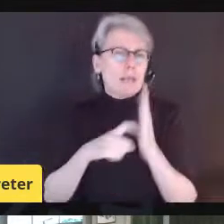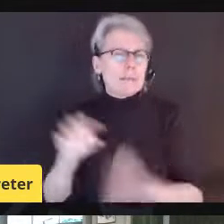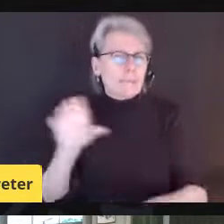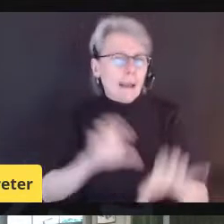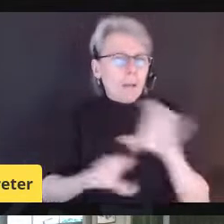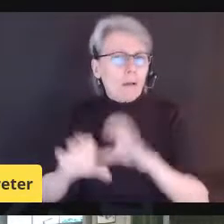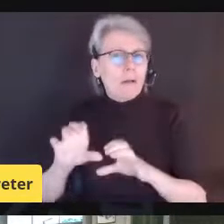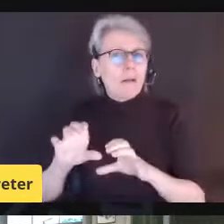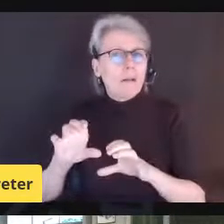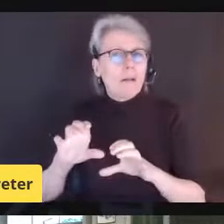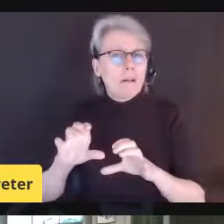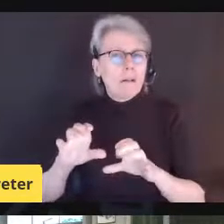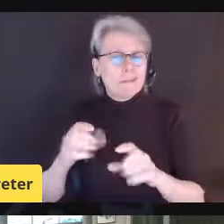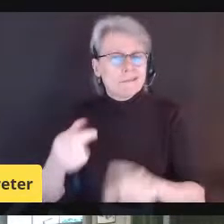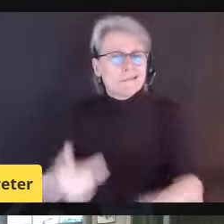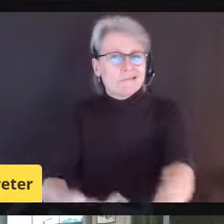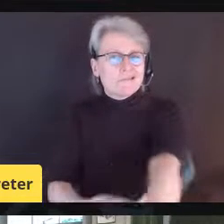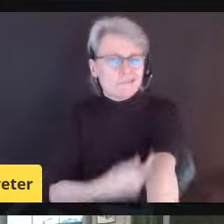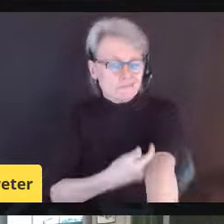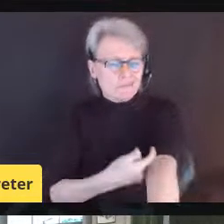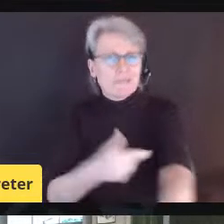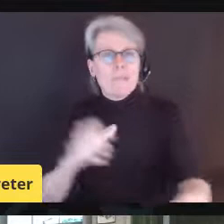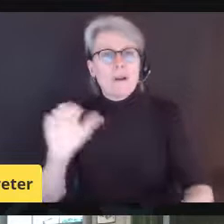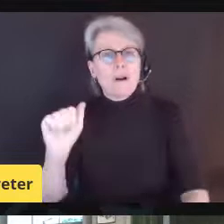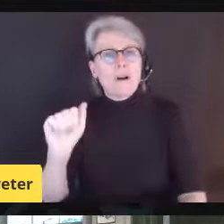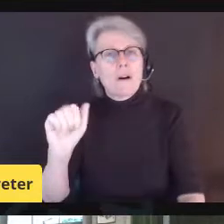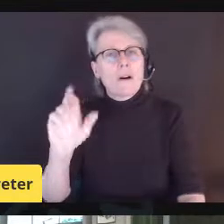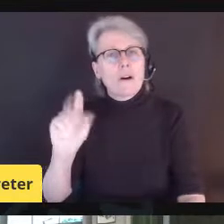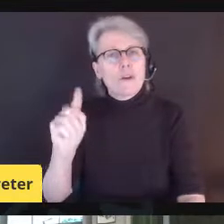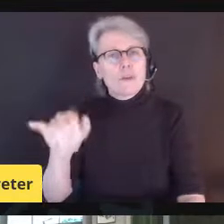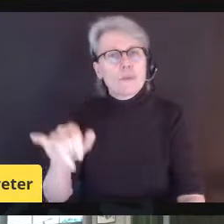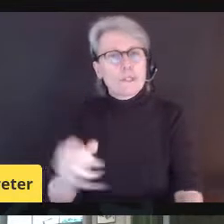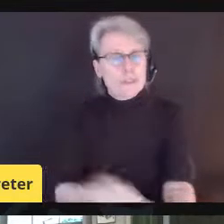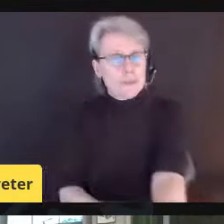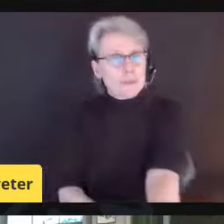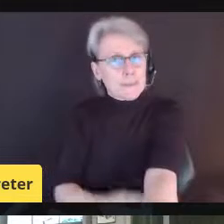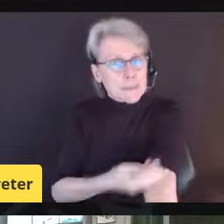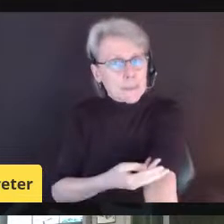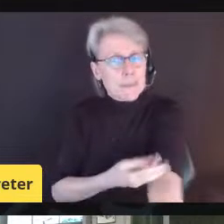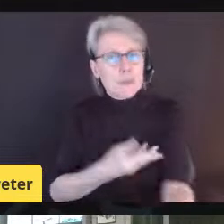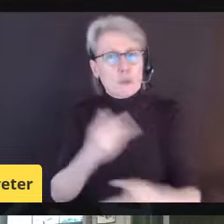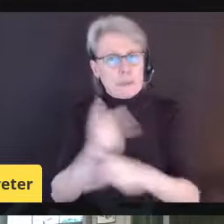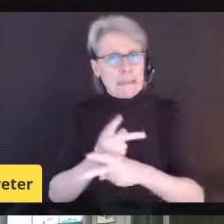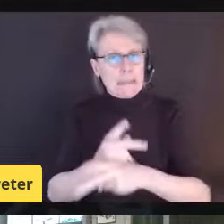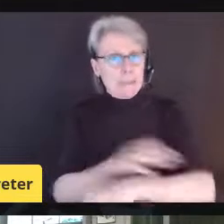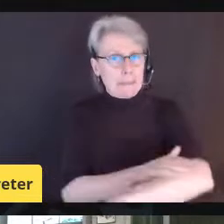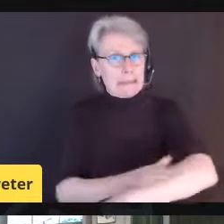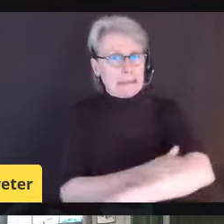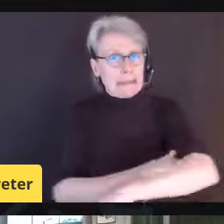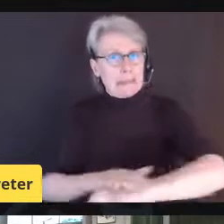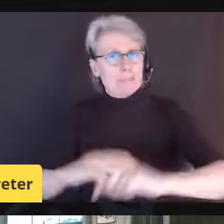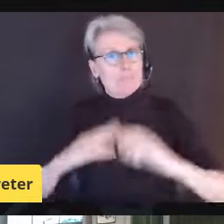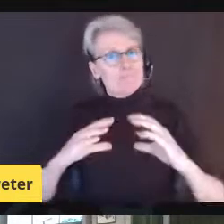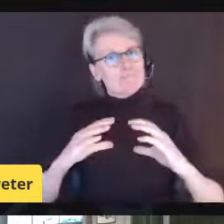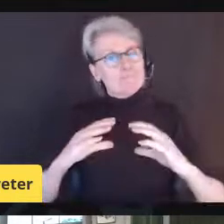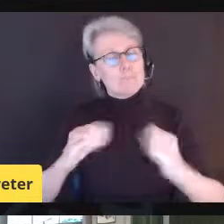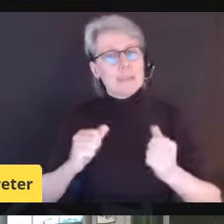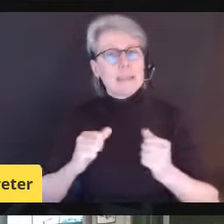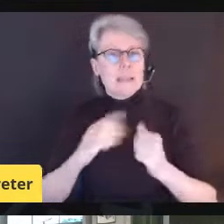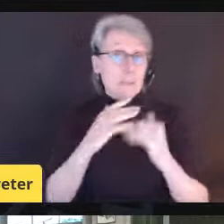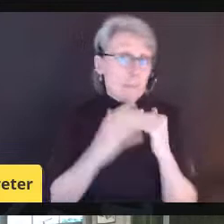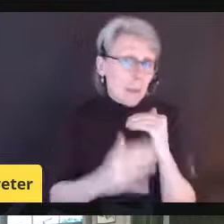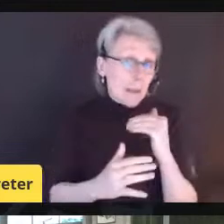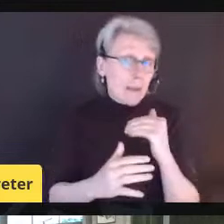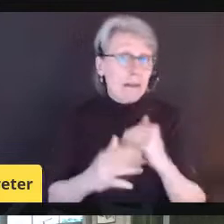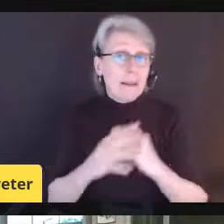where chemicals are injected into the body to preserve the tissues, the blood, and of